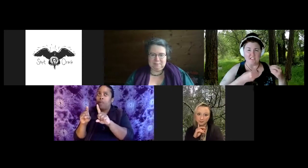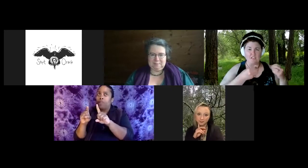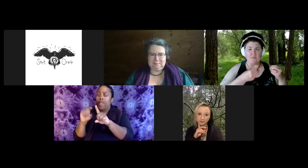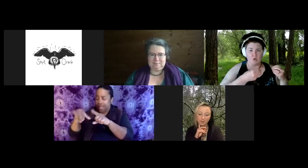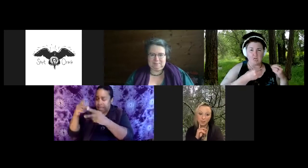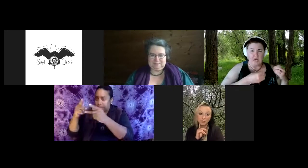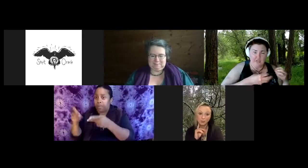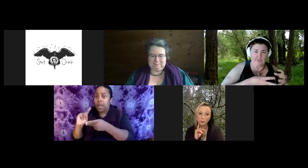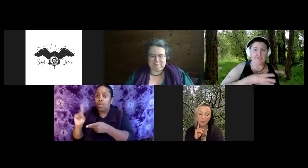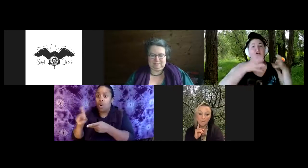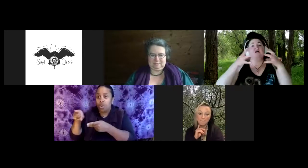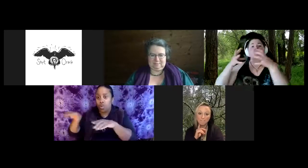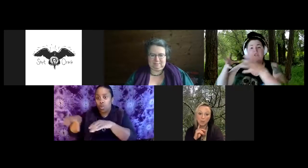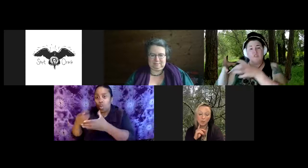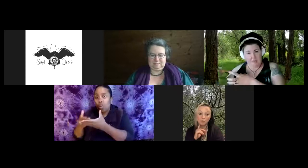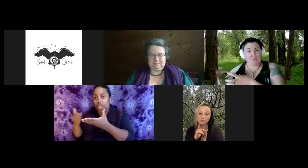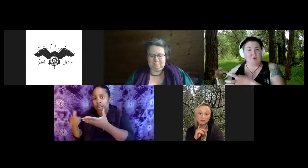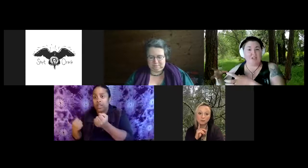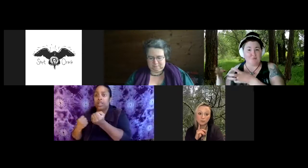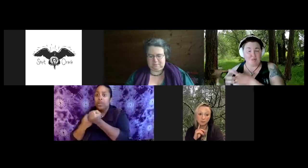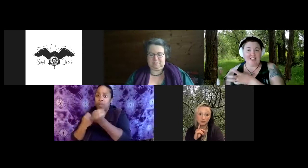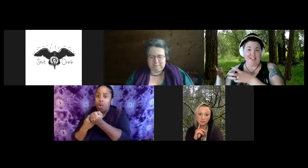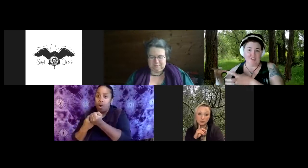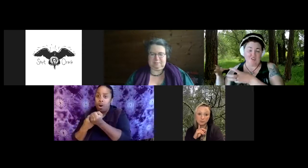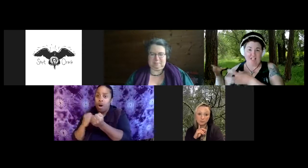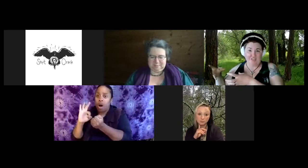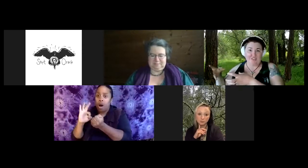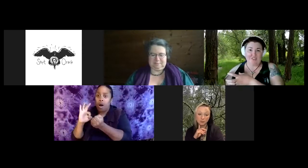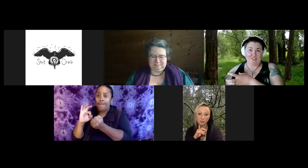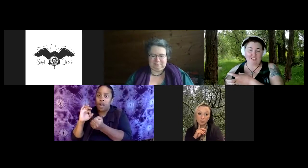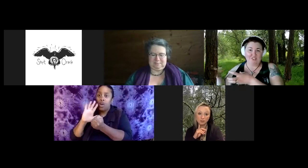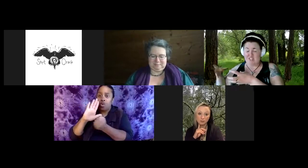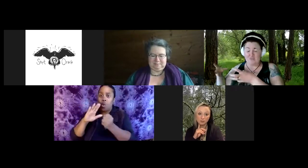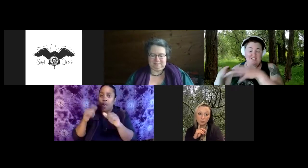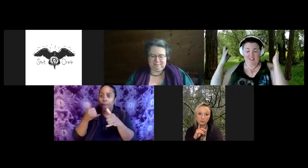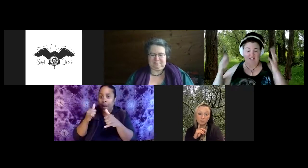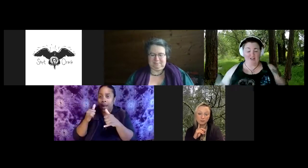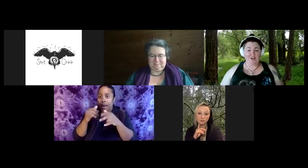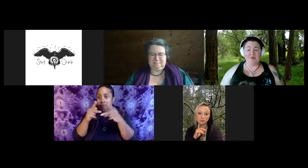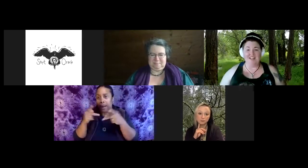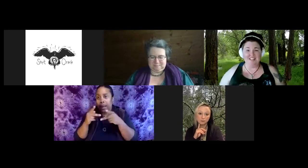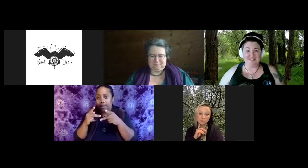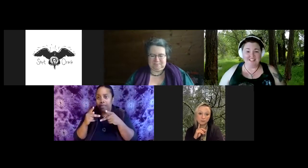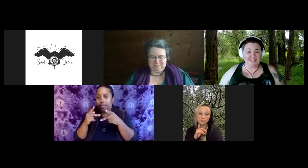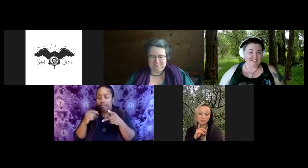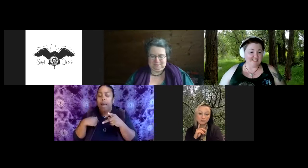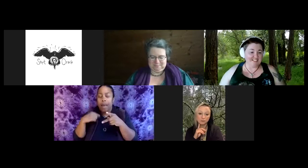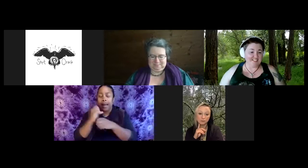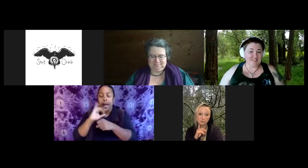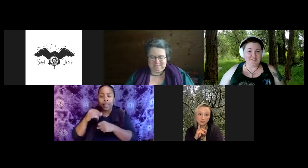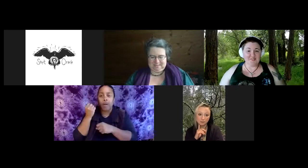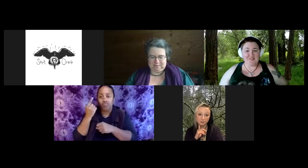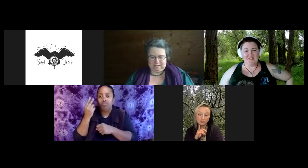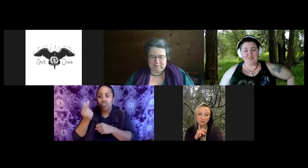where you do things in support of the place where you get to play and live your life. So that's what I got right away.